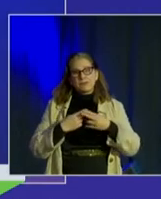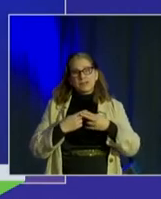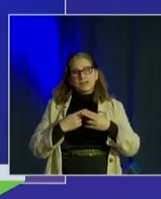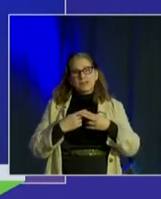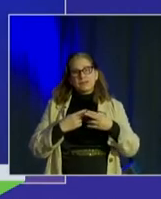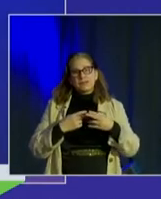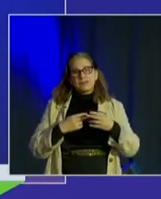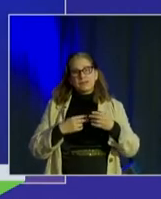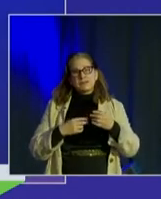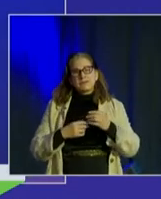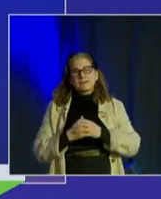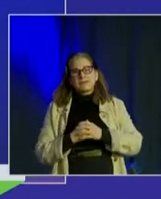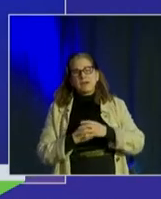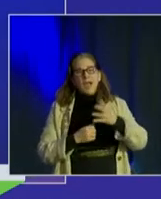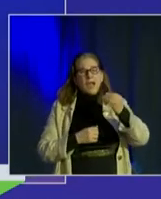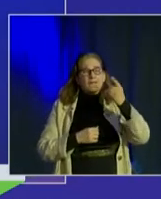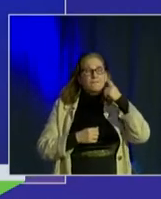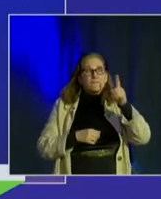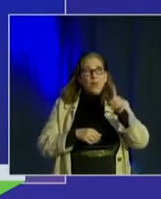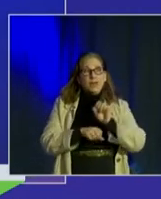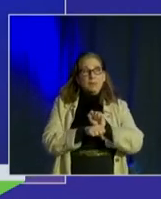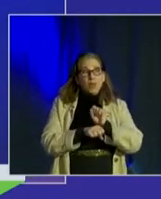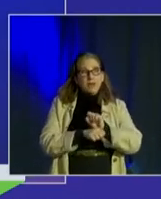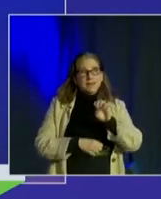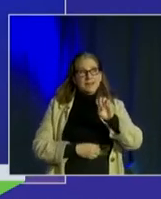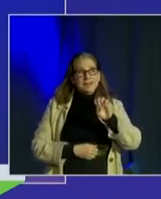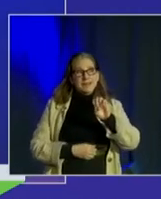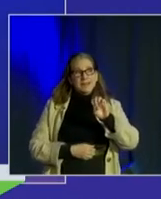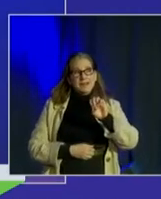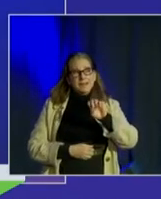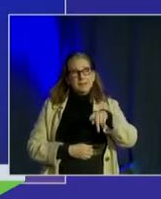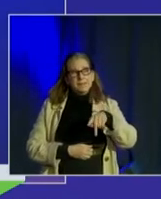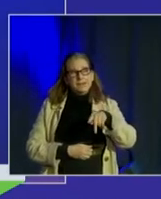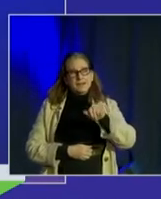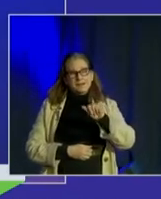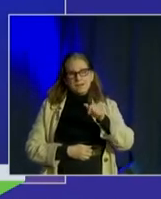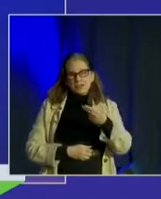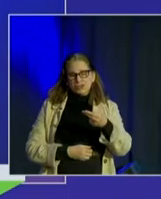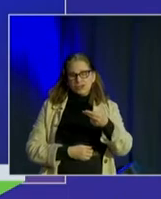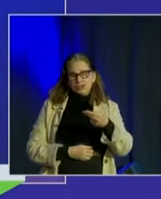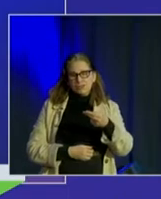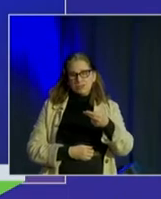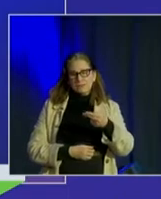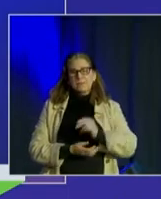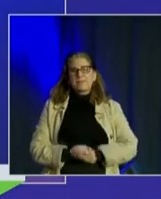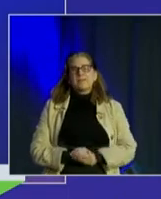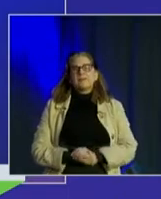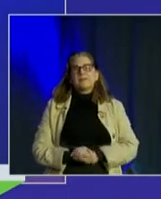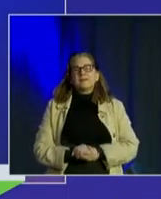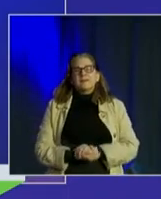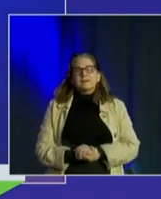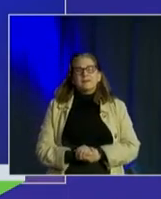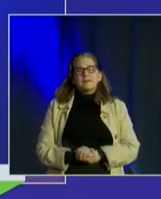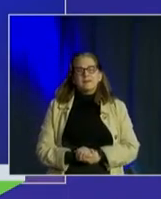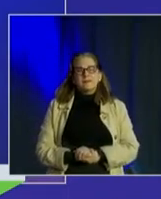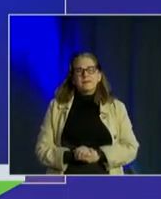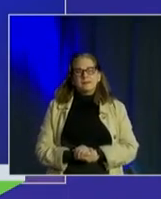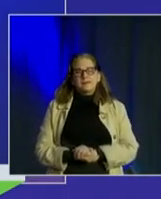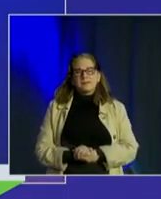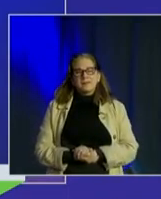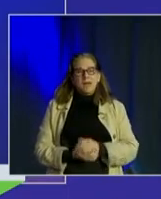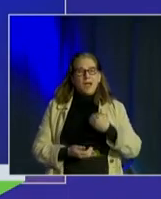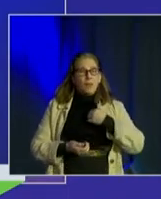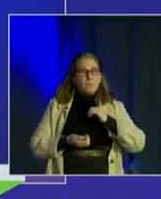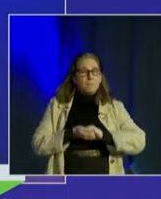is what it is called. And we invest with partners and nonprofit partners